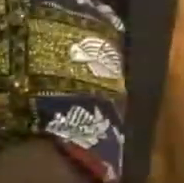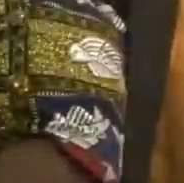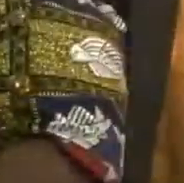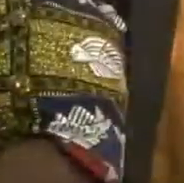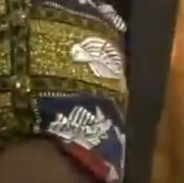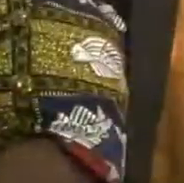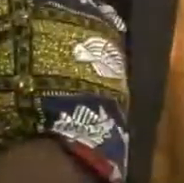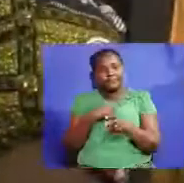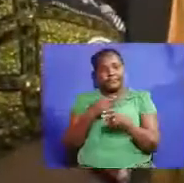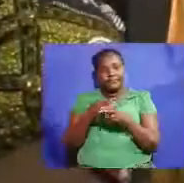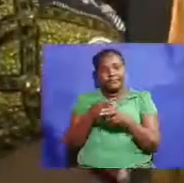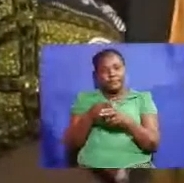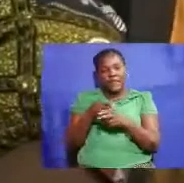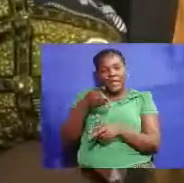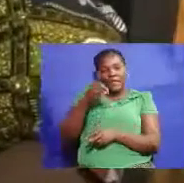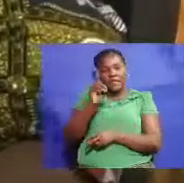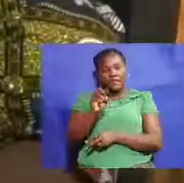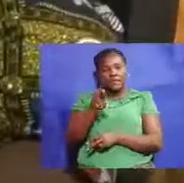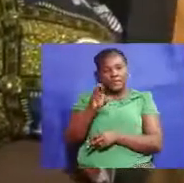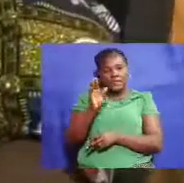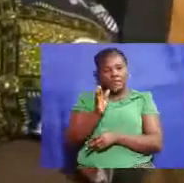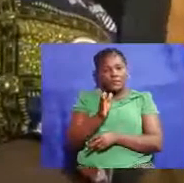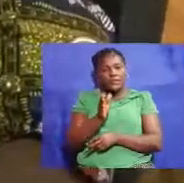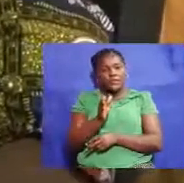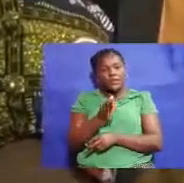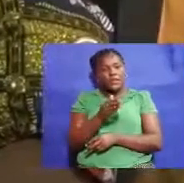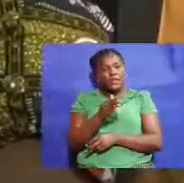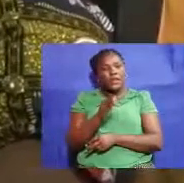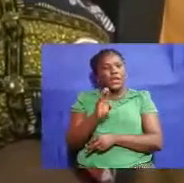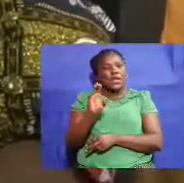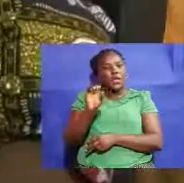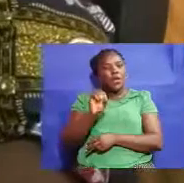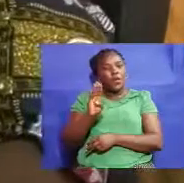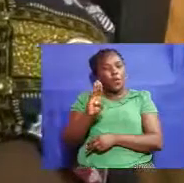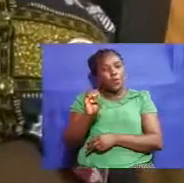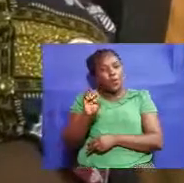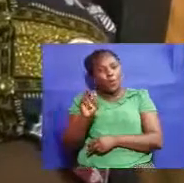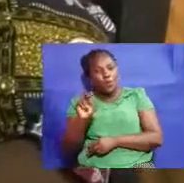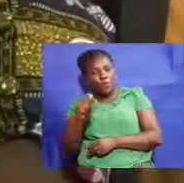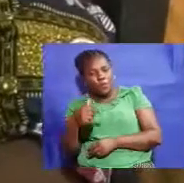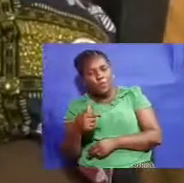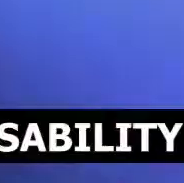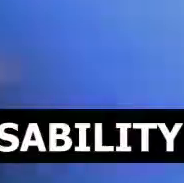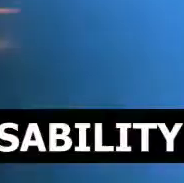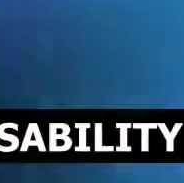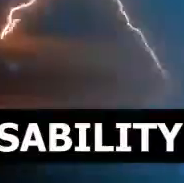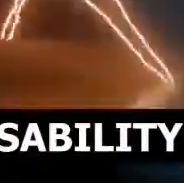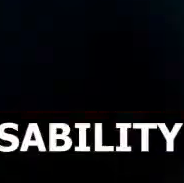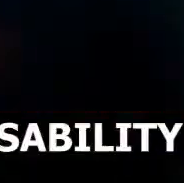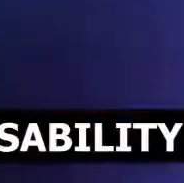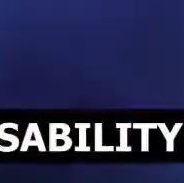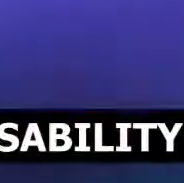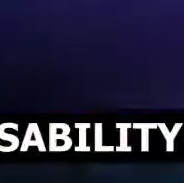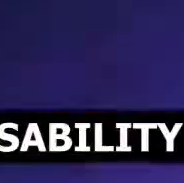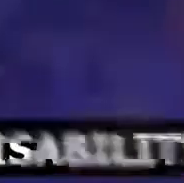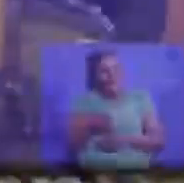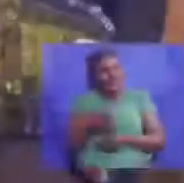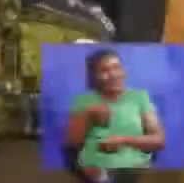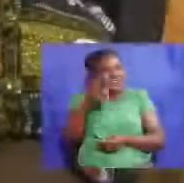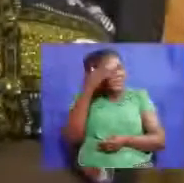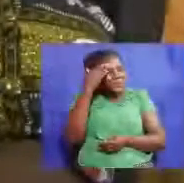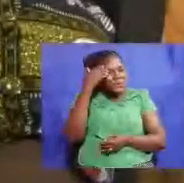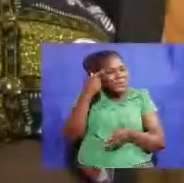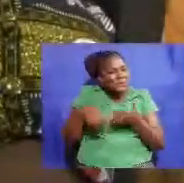Well, my name is Dr. Peter Obin Asoma. I'm the executive director of the Ghana Blind Union.